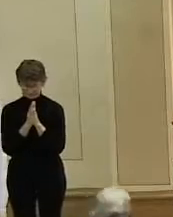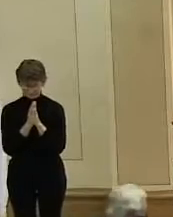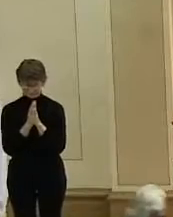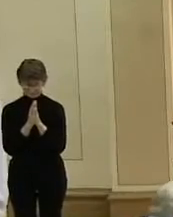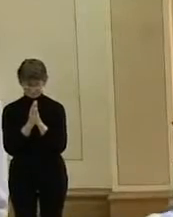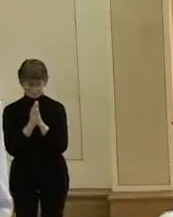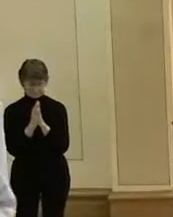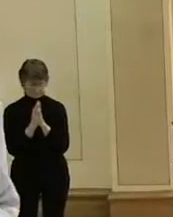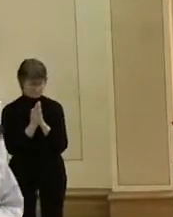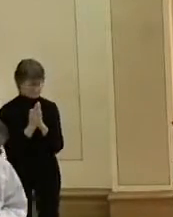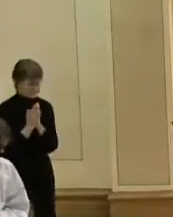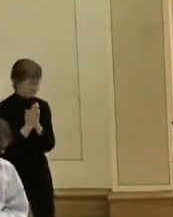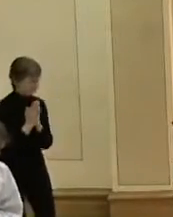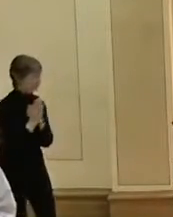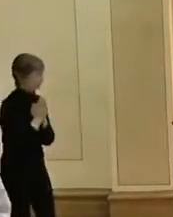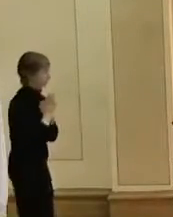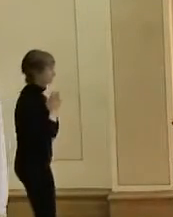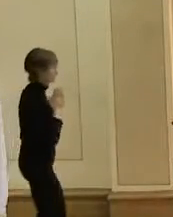225.